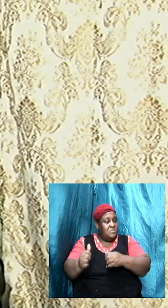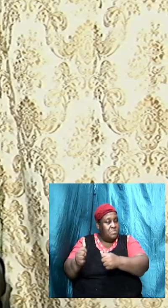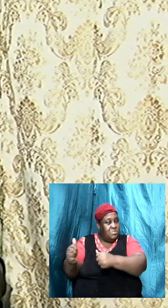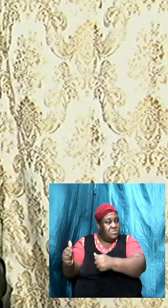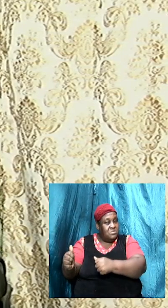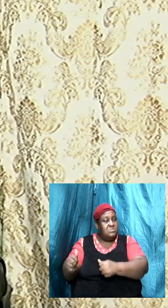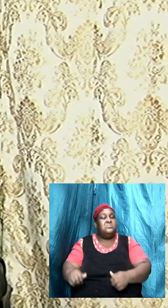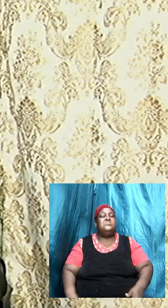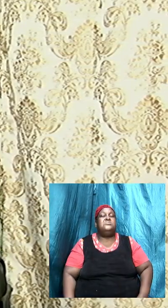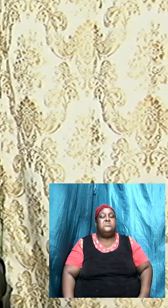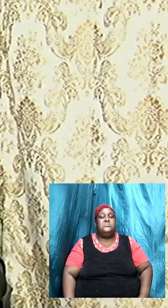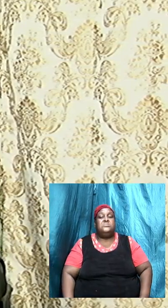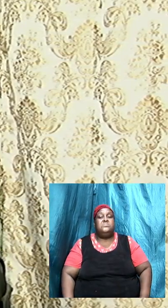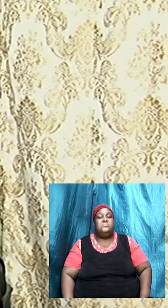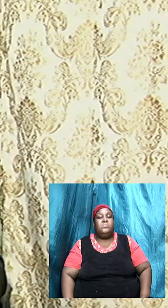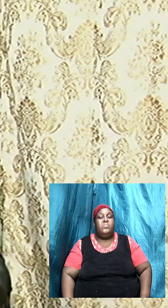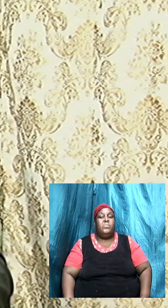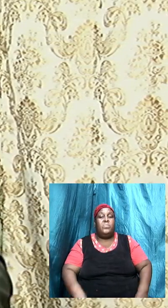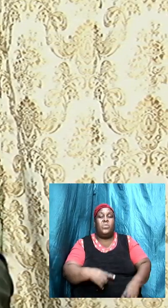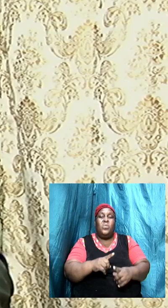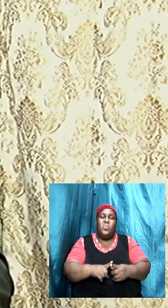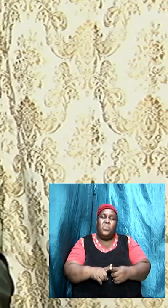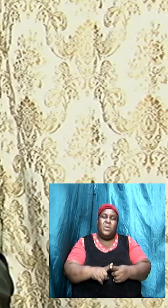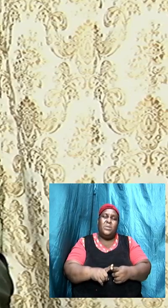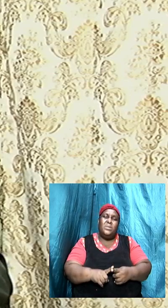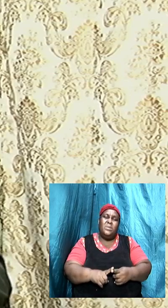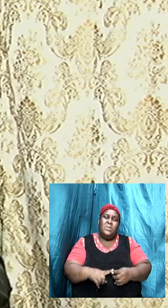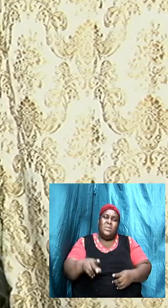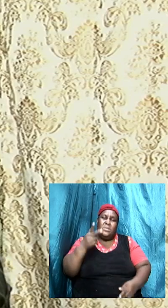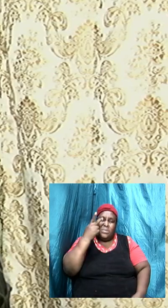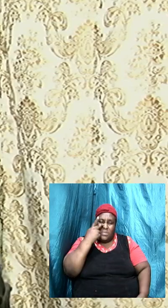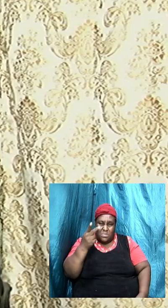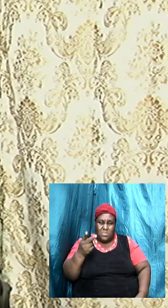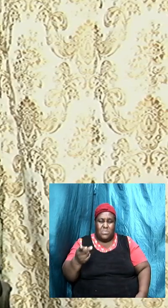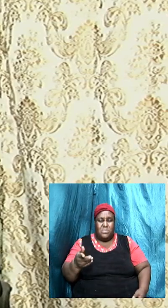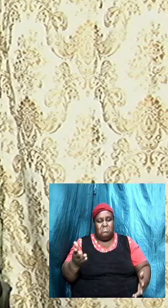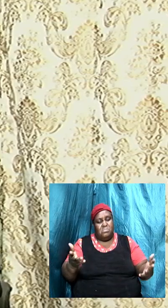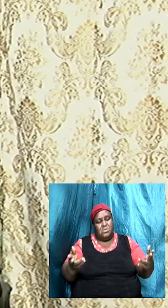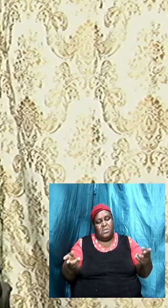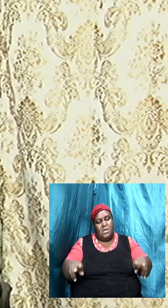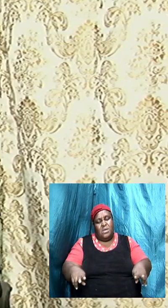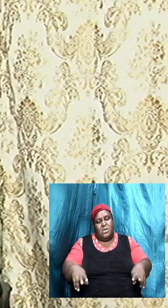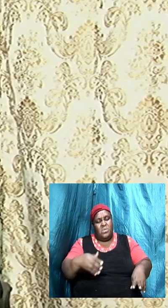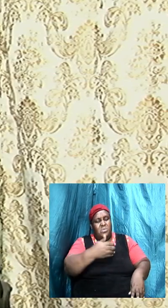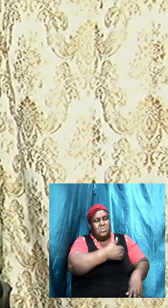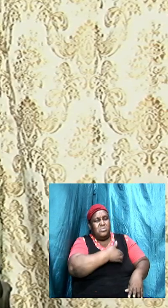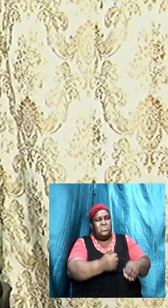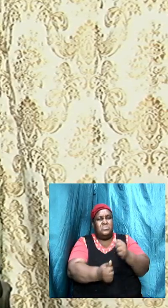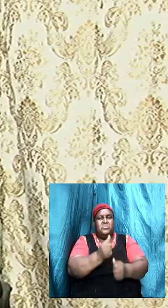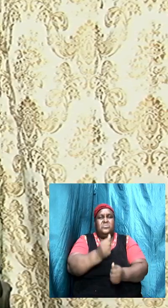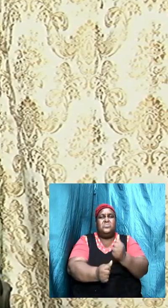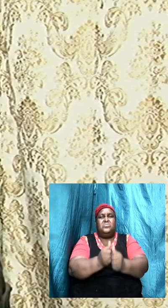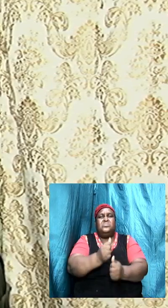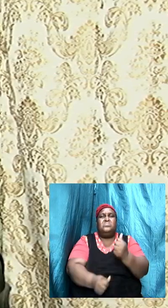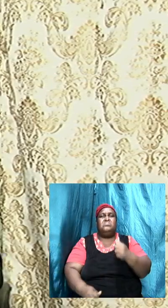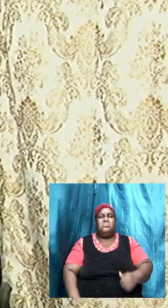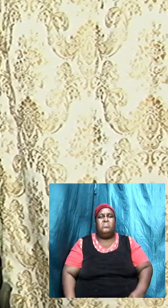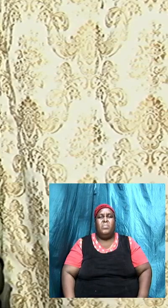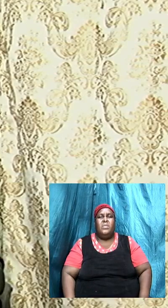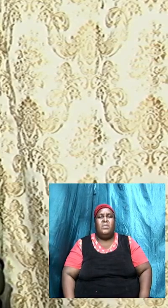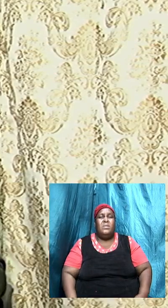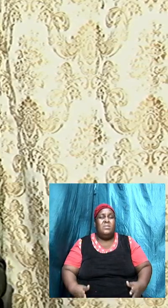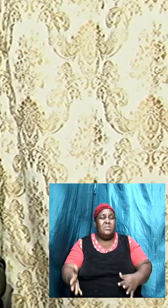And when we look at what is happening, our souls are being destroyed. There is a burden in my